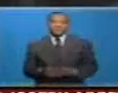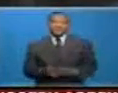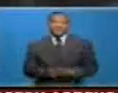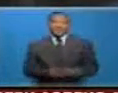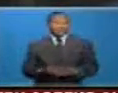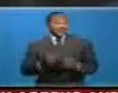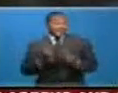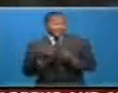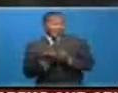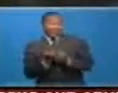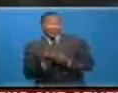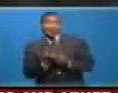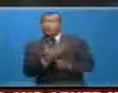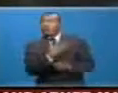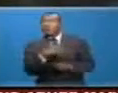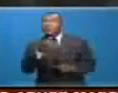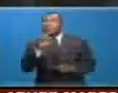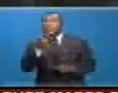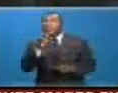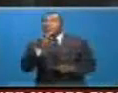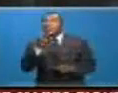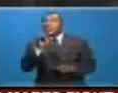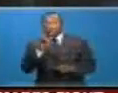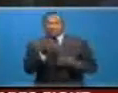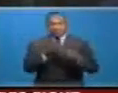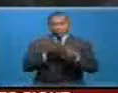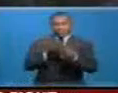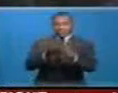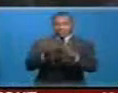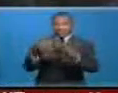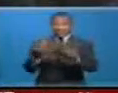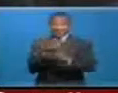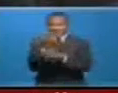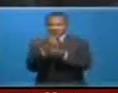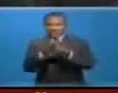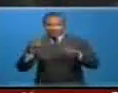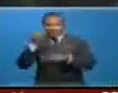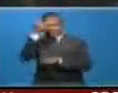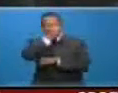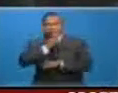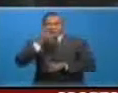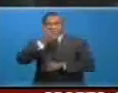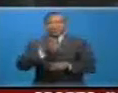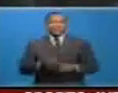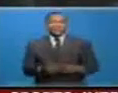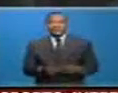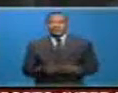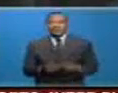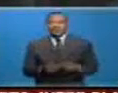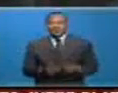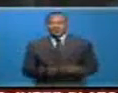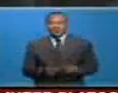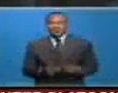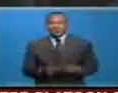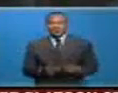and Ghana and Benin have been in the forefront of the new democracy in Africa.